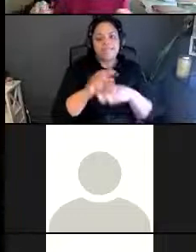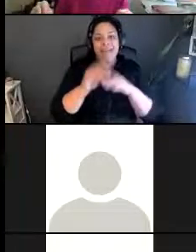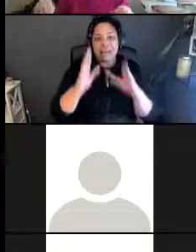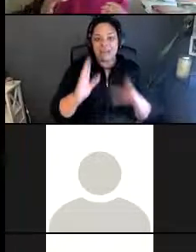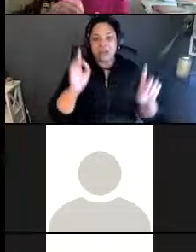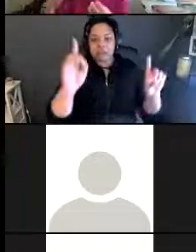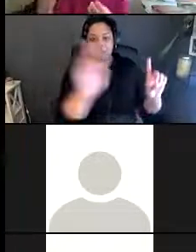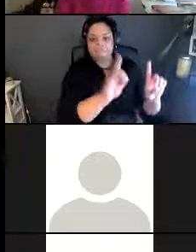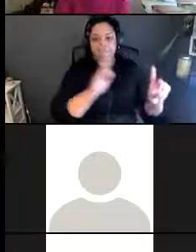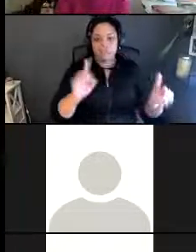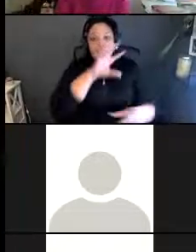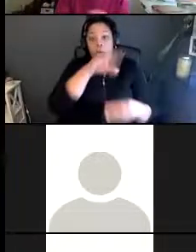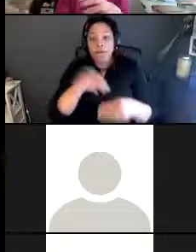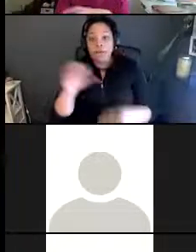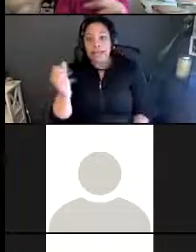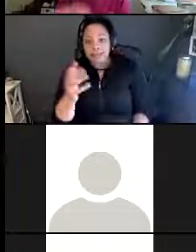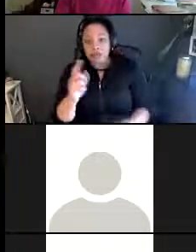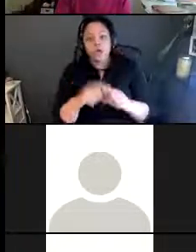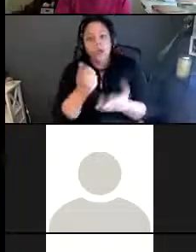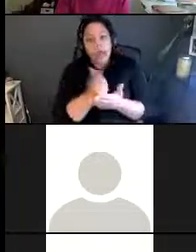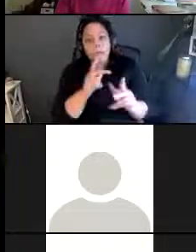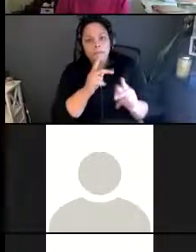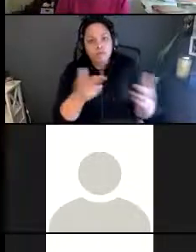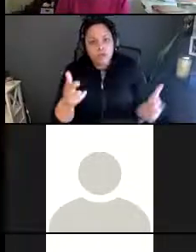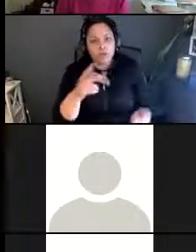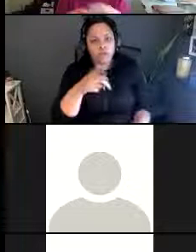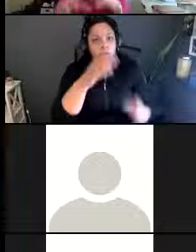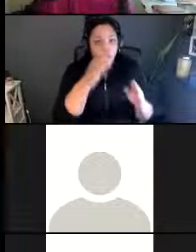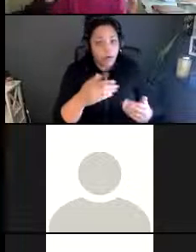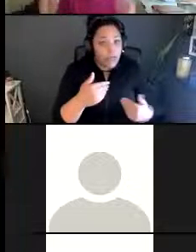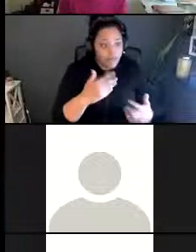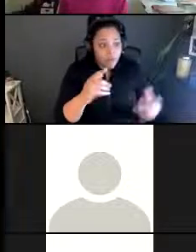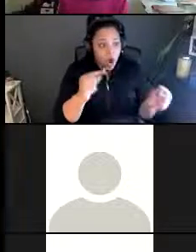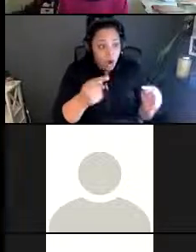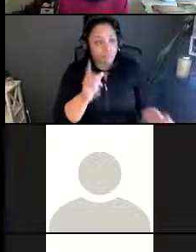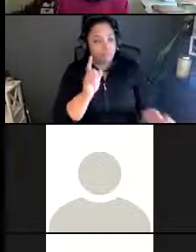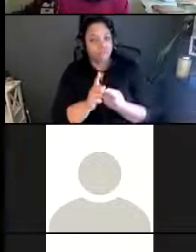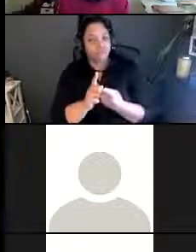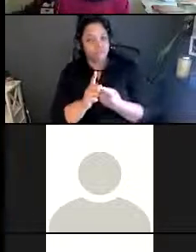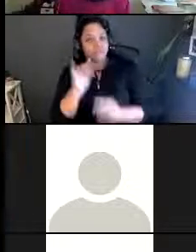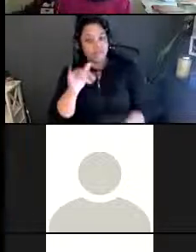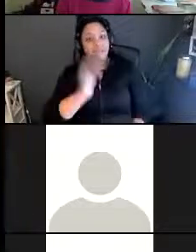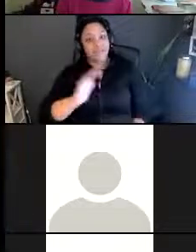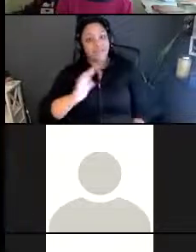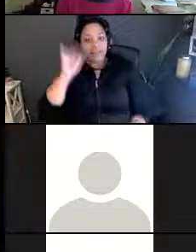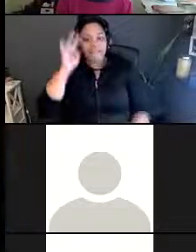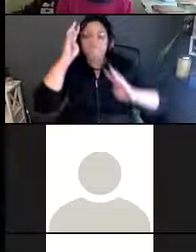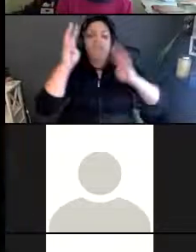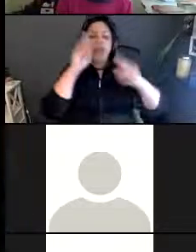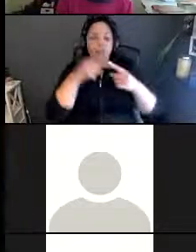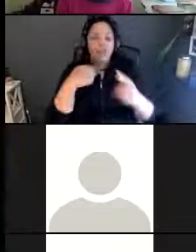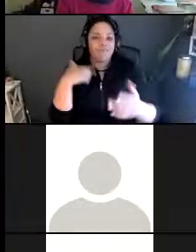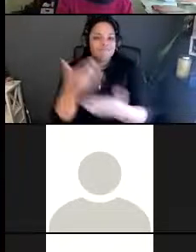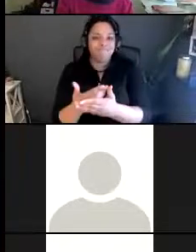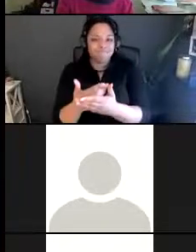casino domain to be resource people to help individuals reduce harm. Those were fantasies when I came into the